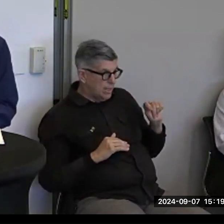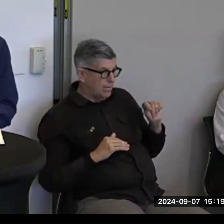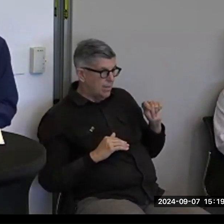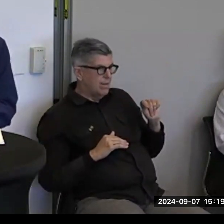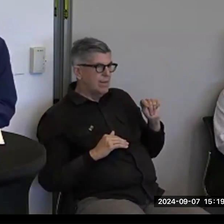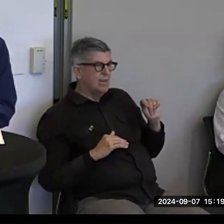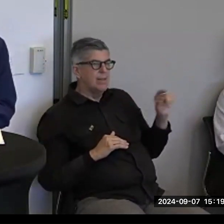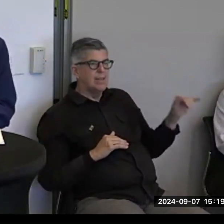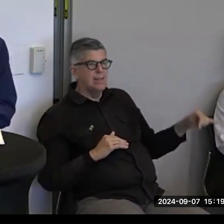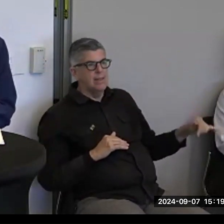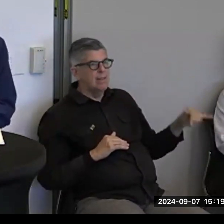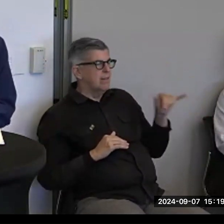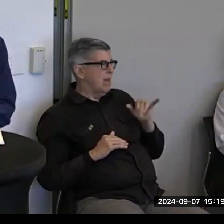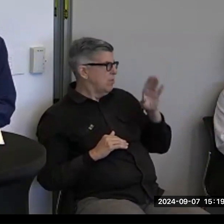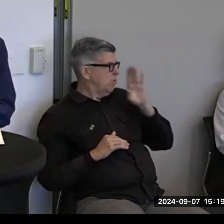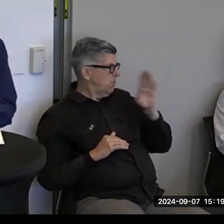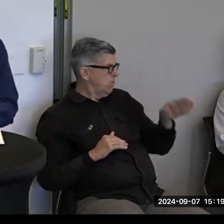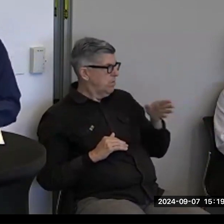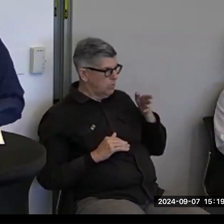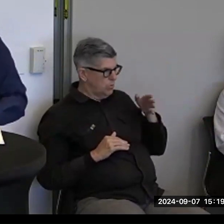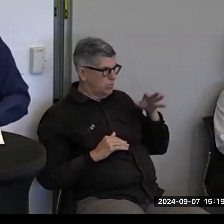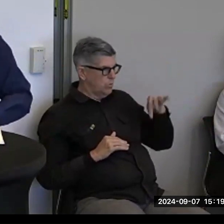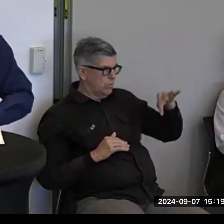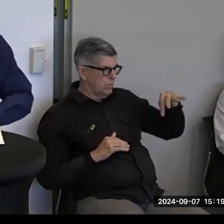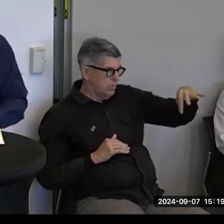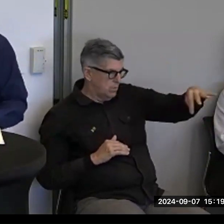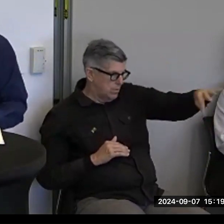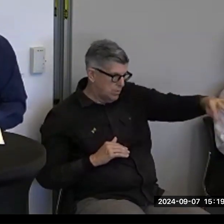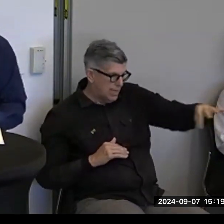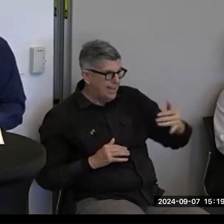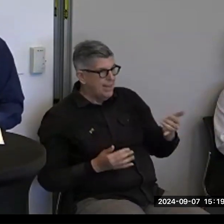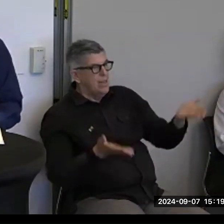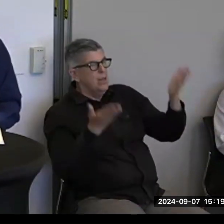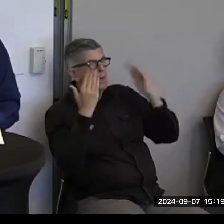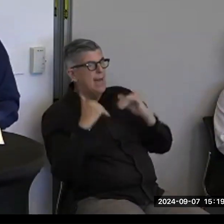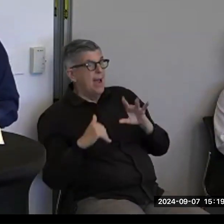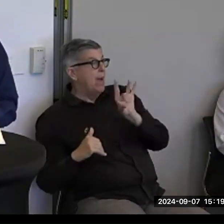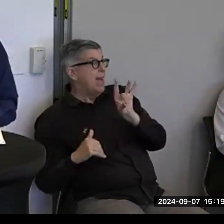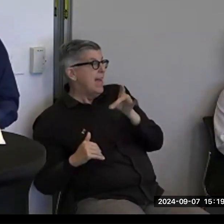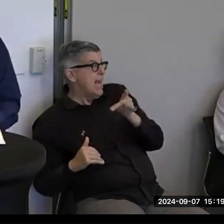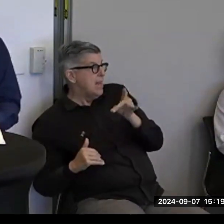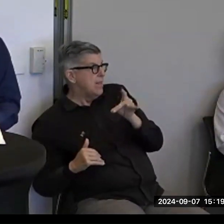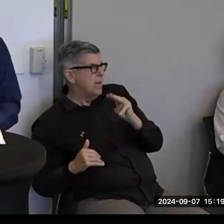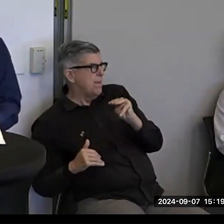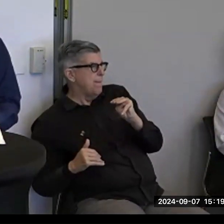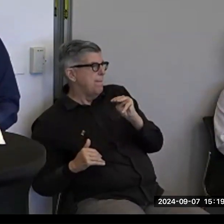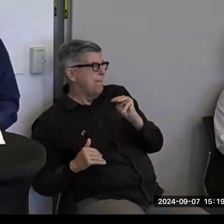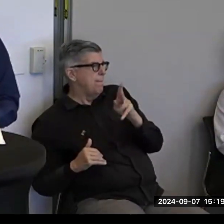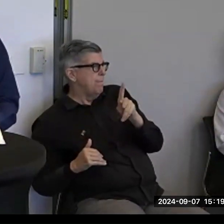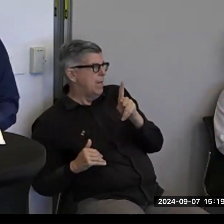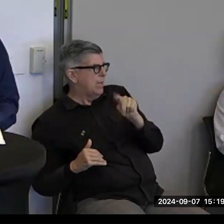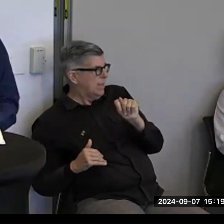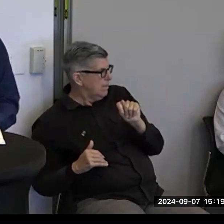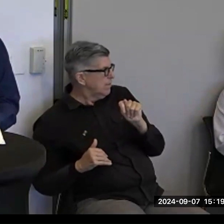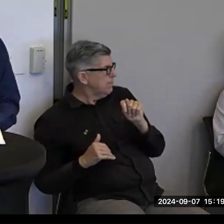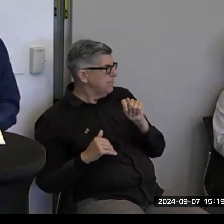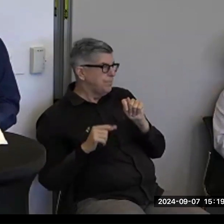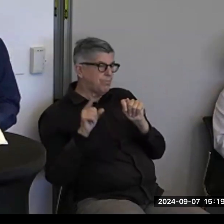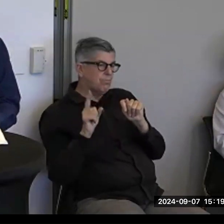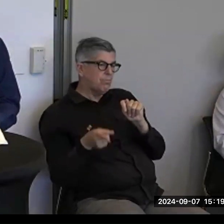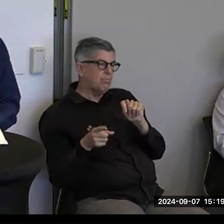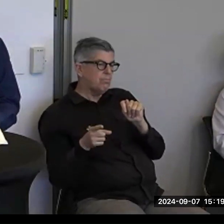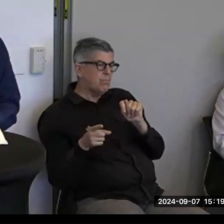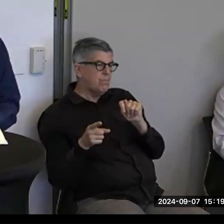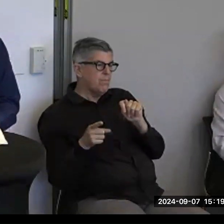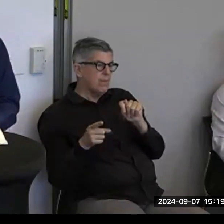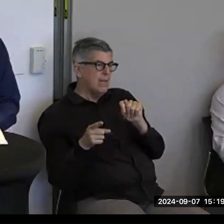walking across straight. Let's move over to 8th Street and Market and look at the